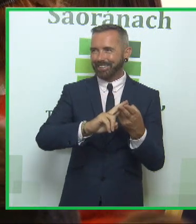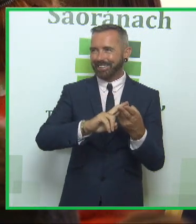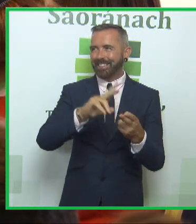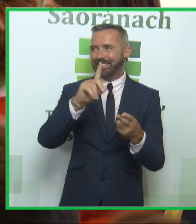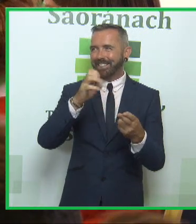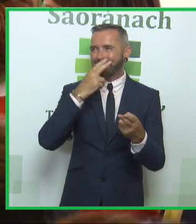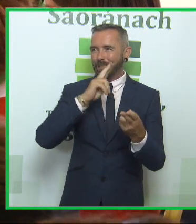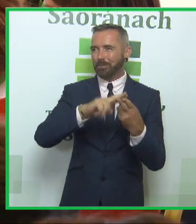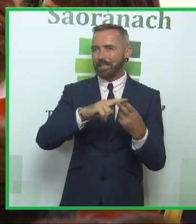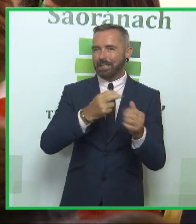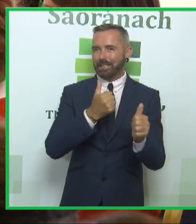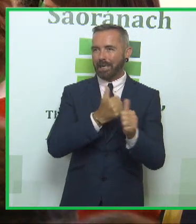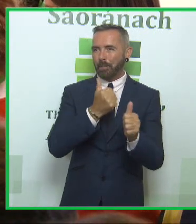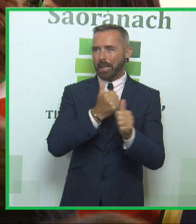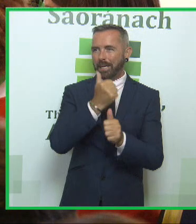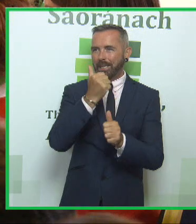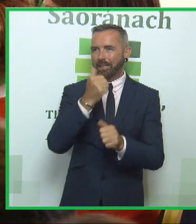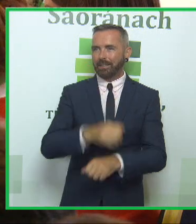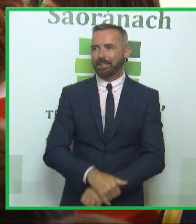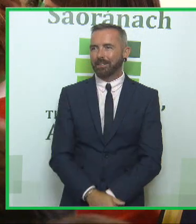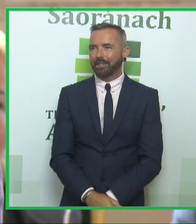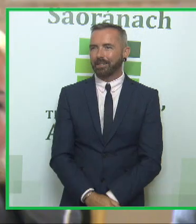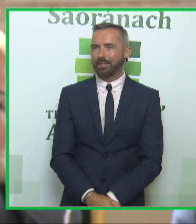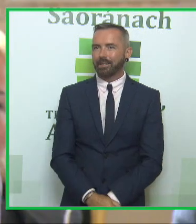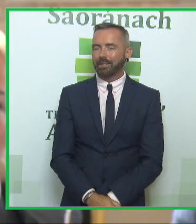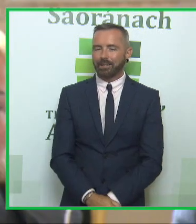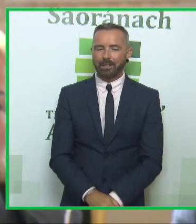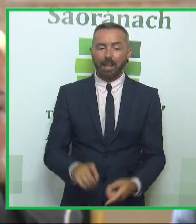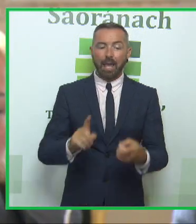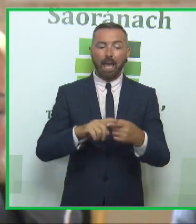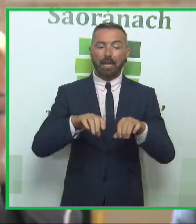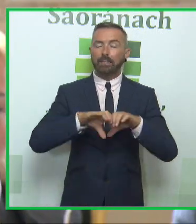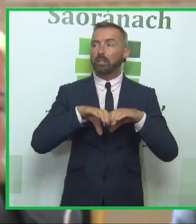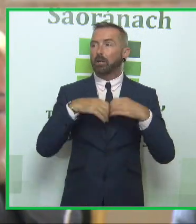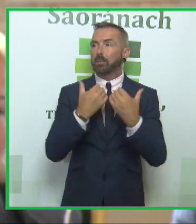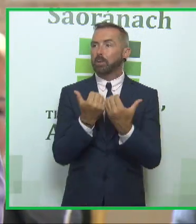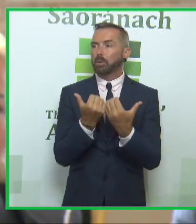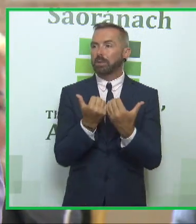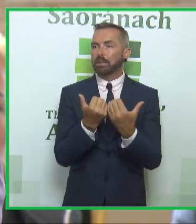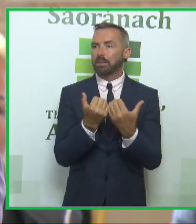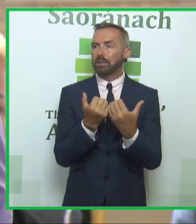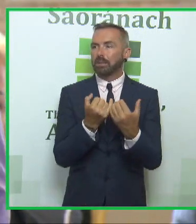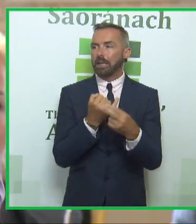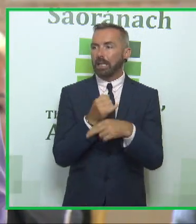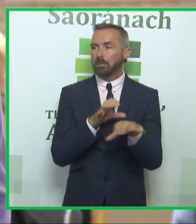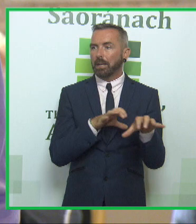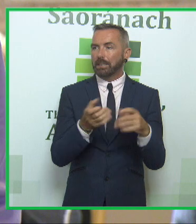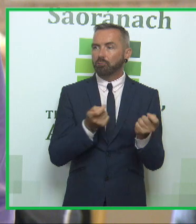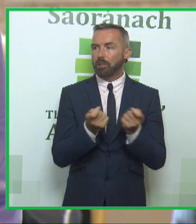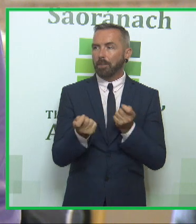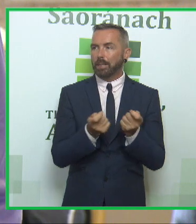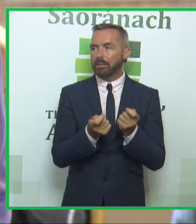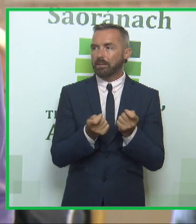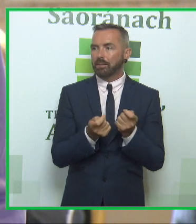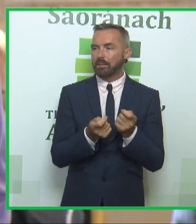destigmatization campaign, and the community in-place treatment and in-house treatment, and